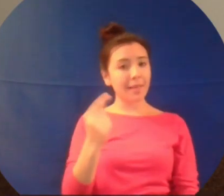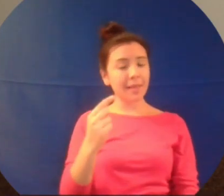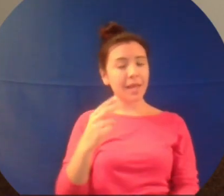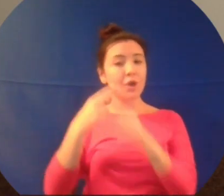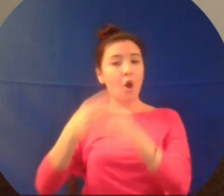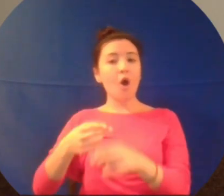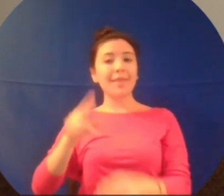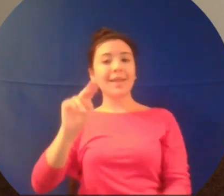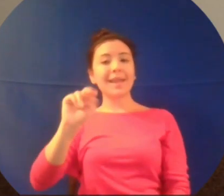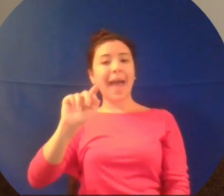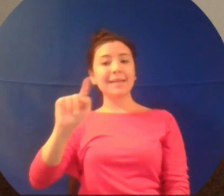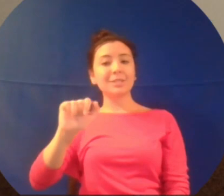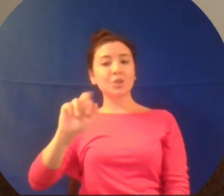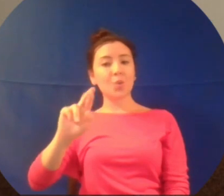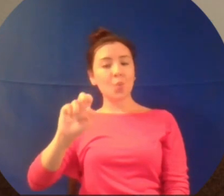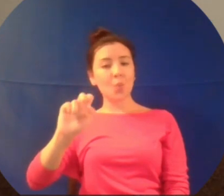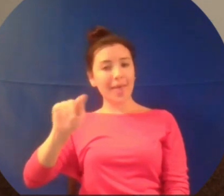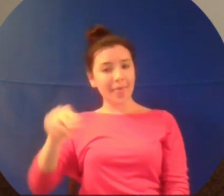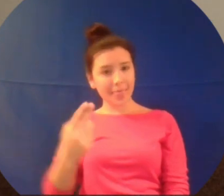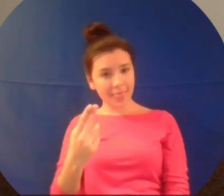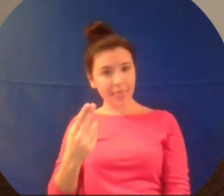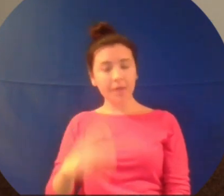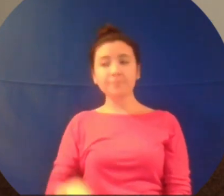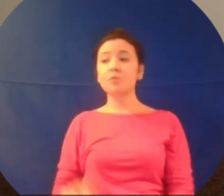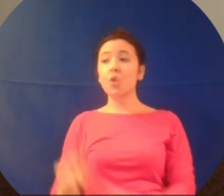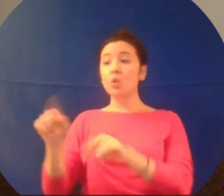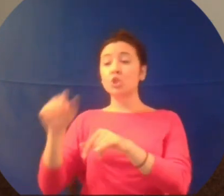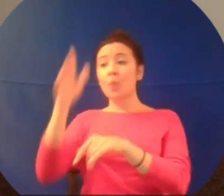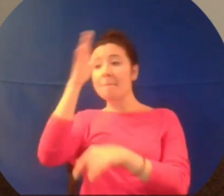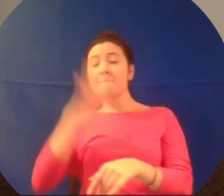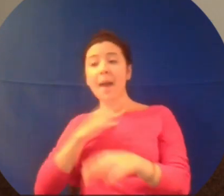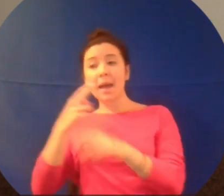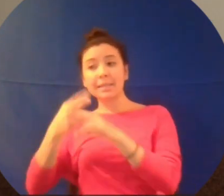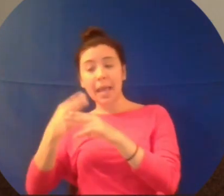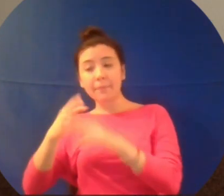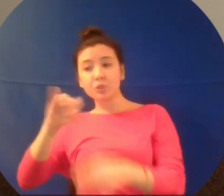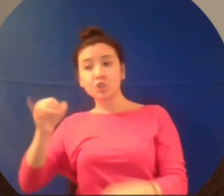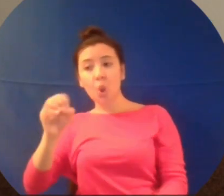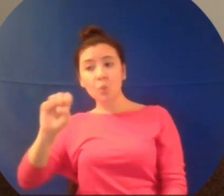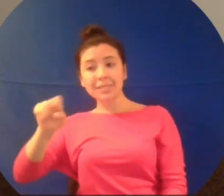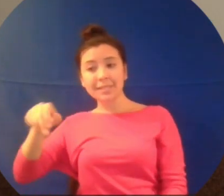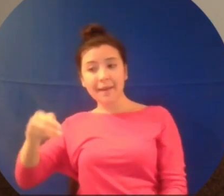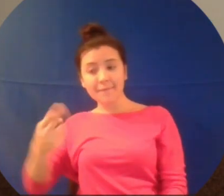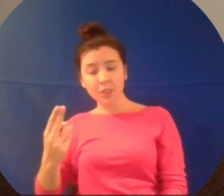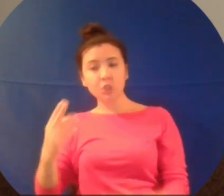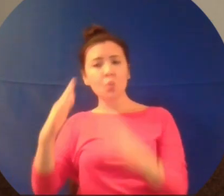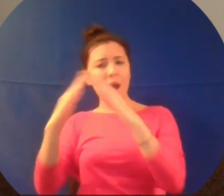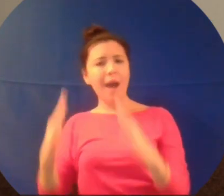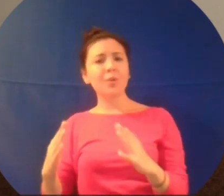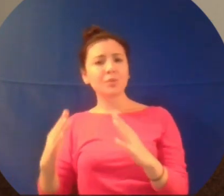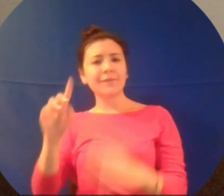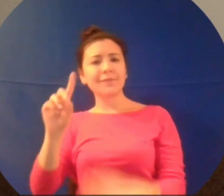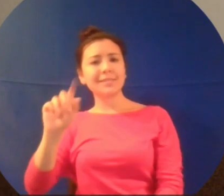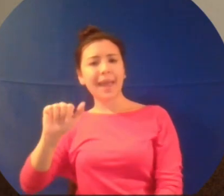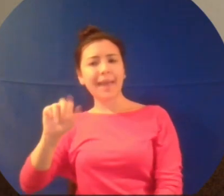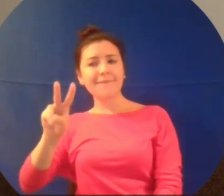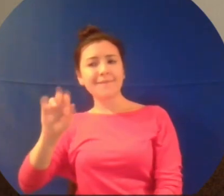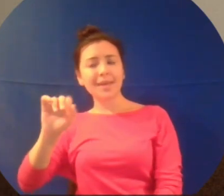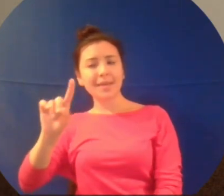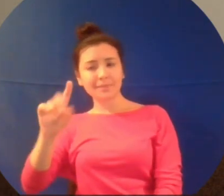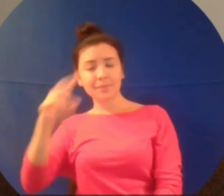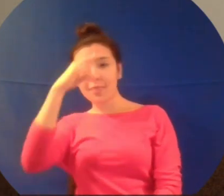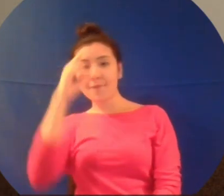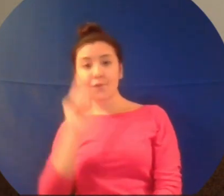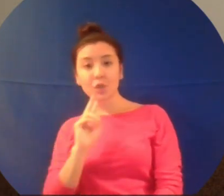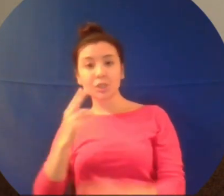virgin betrothed to a man named Joseph of the house of David. And the virgin's name was